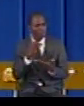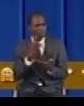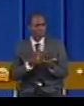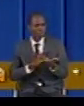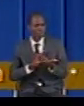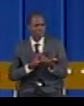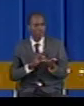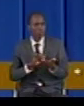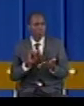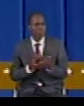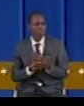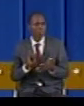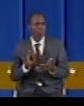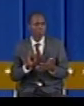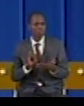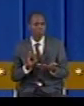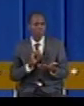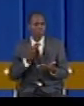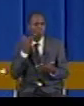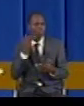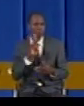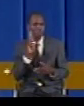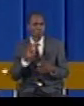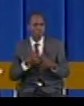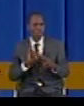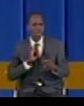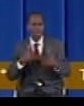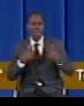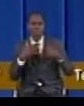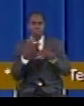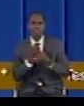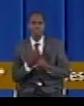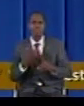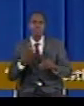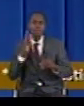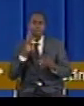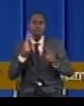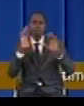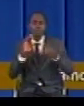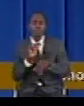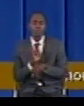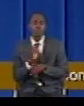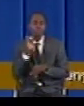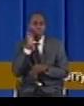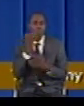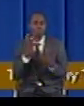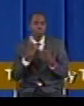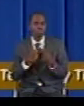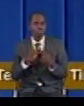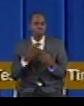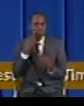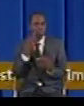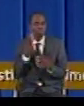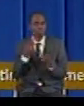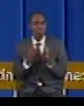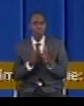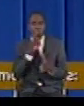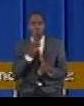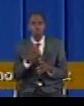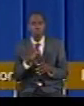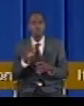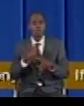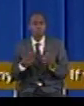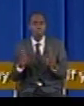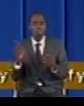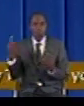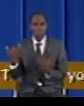my miracle. So after that, see, today, I said I want to confirm it. I didn't come out the first day. It was today that I said